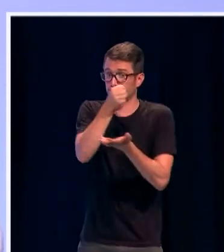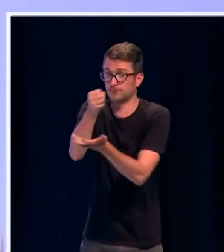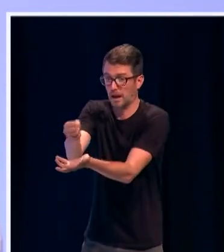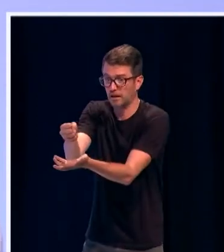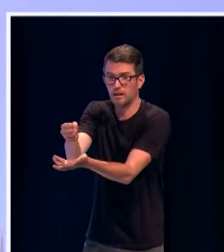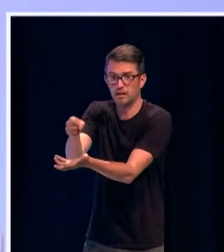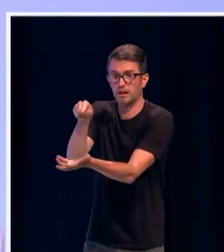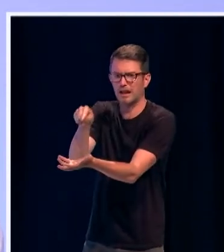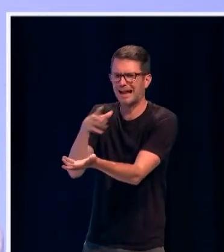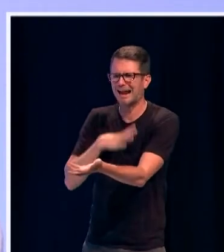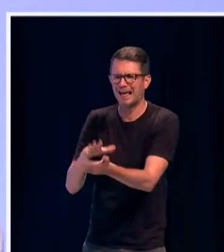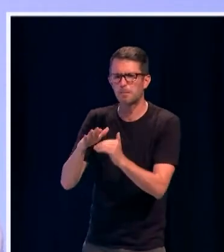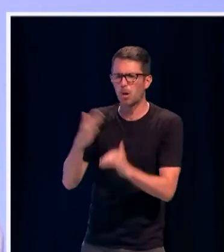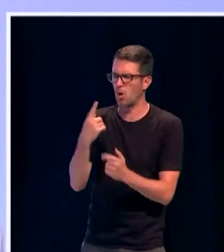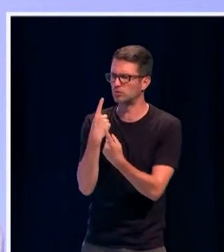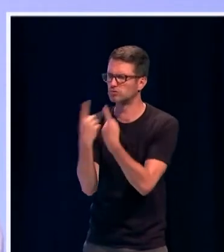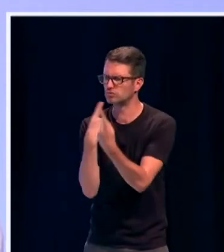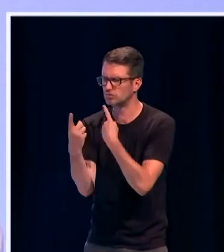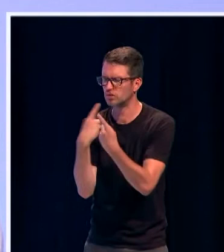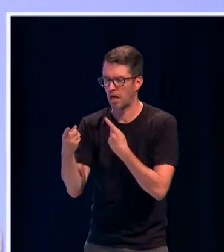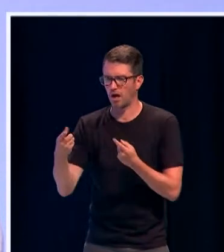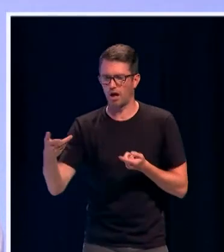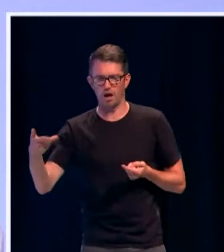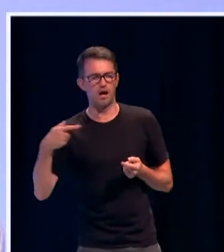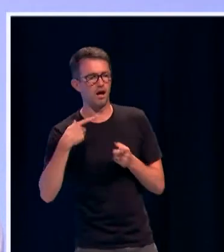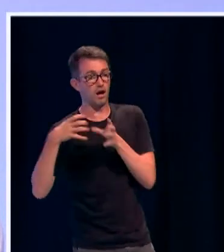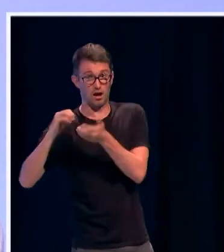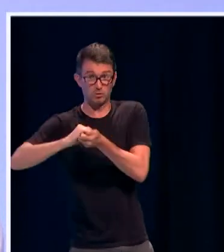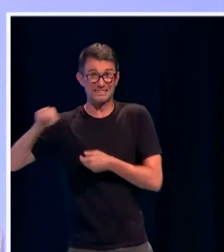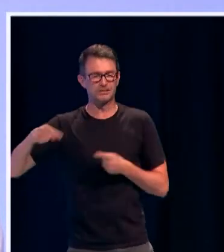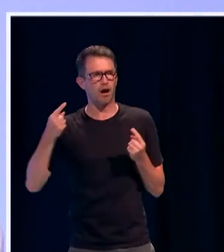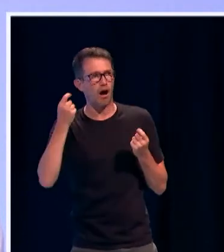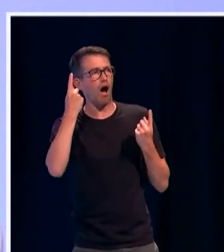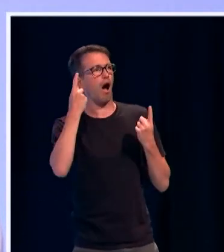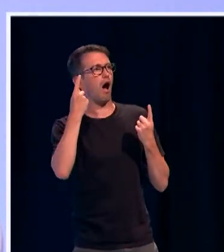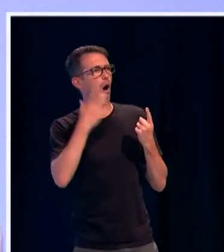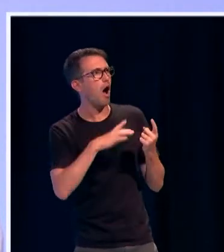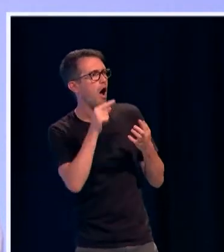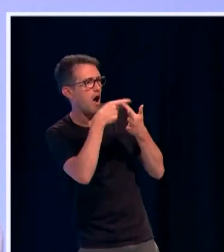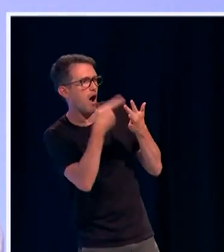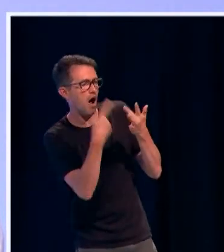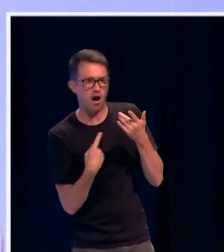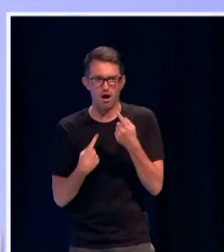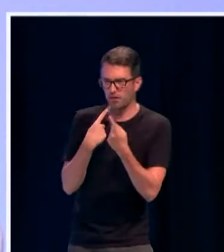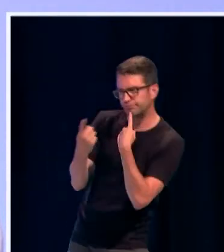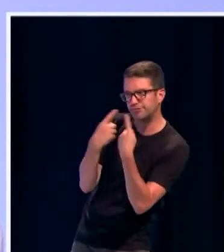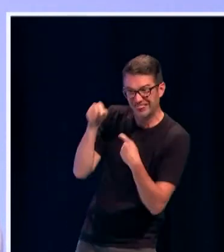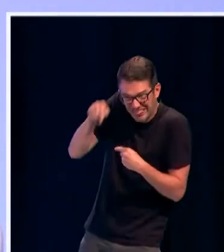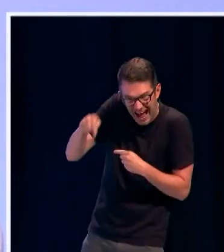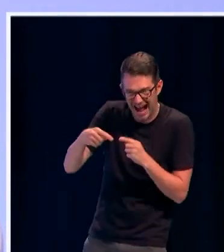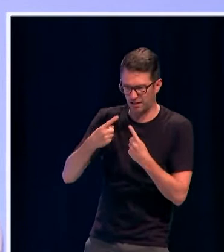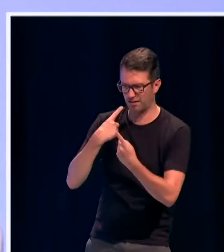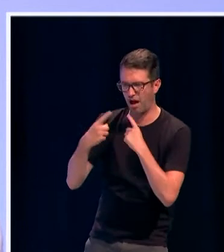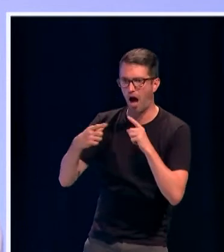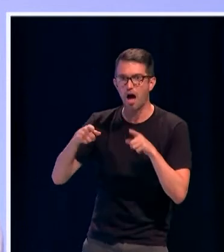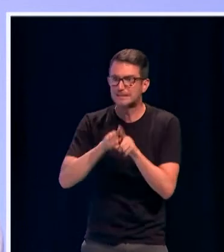each side begins to understand the other more and is better placed to understand what are the objectives, motives